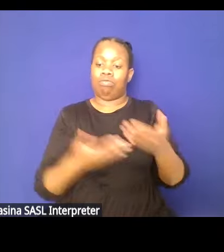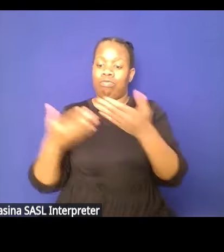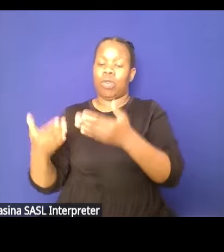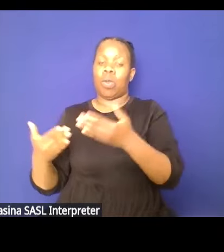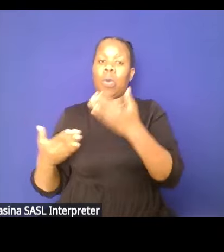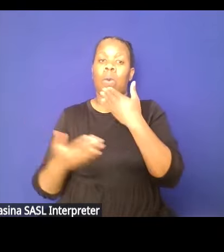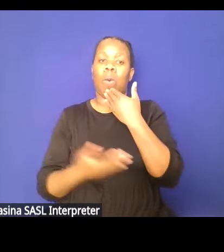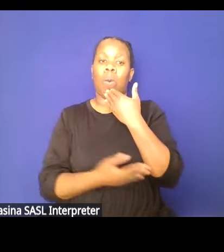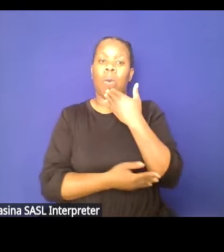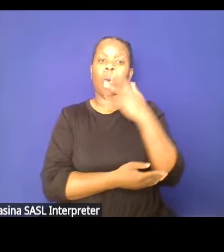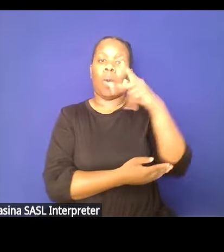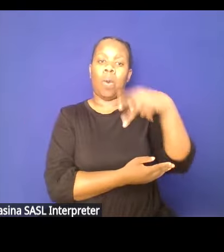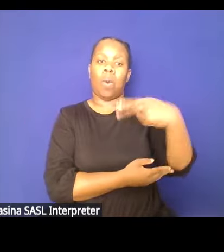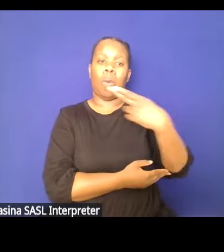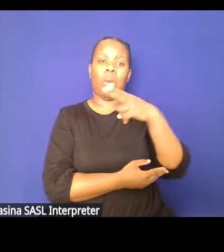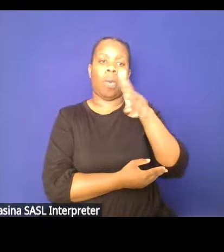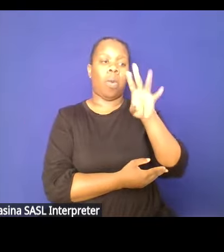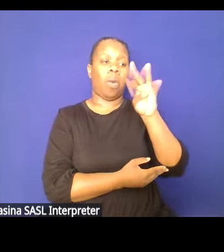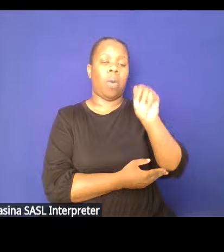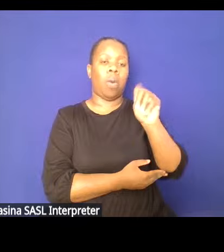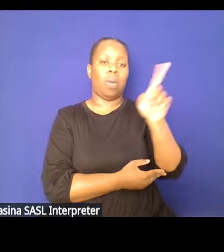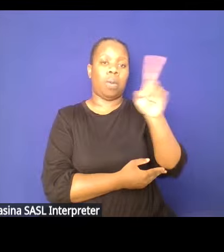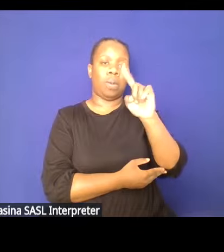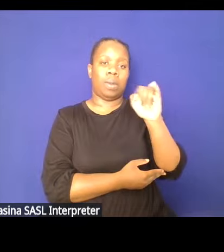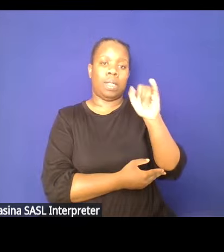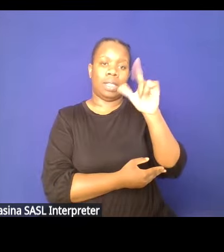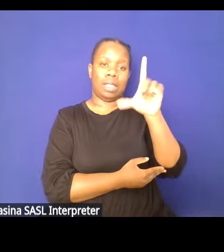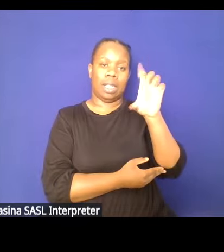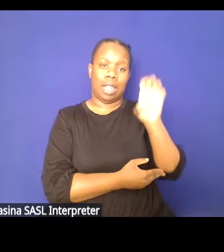his presentation. Thank you, Phumzile.